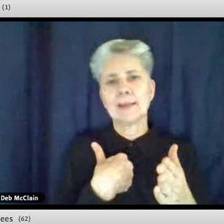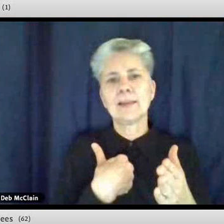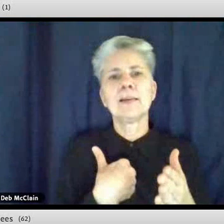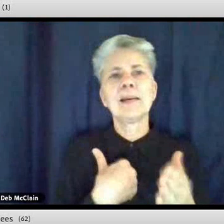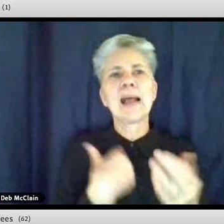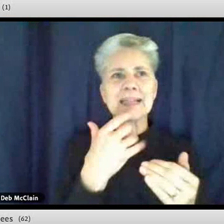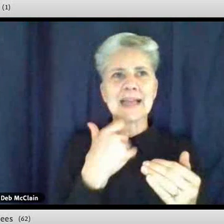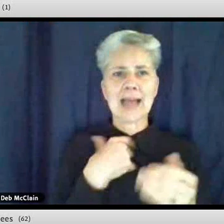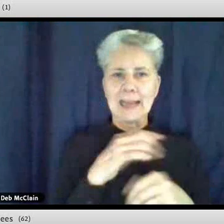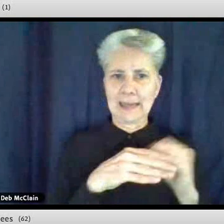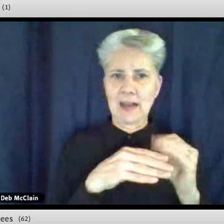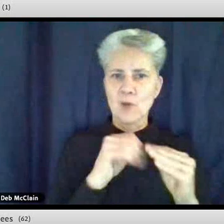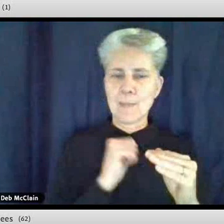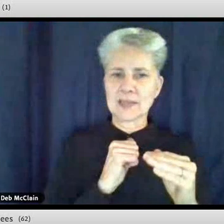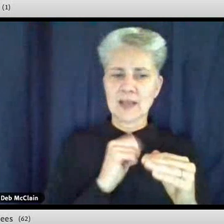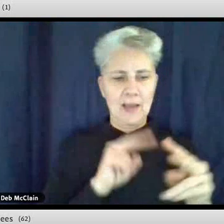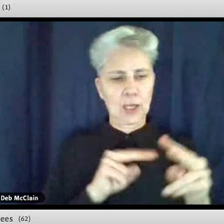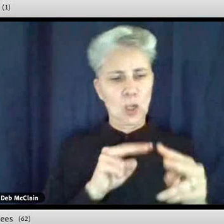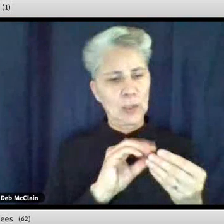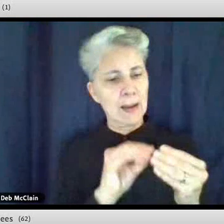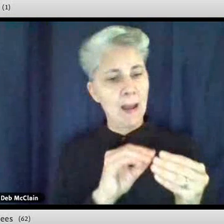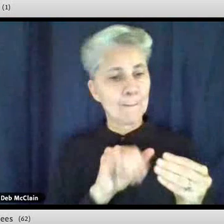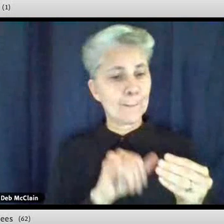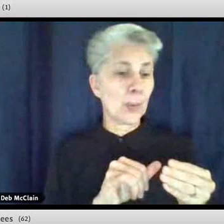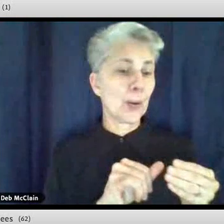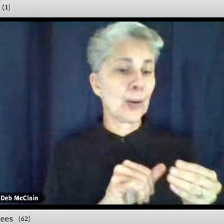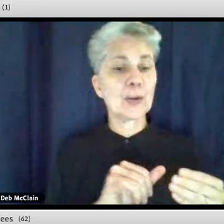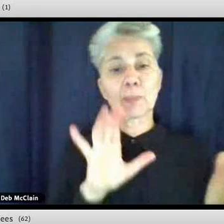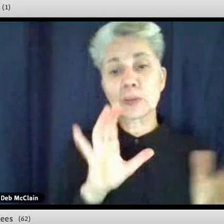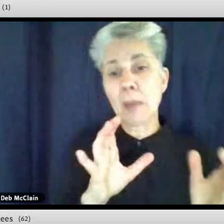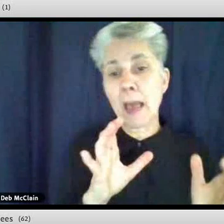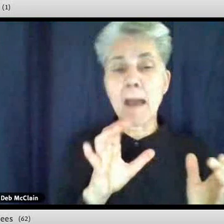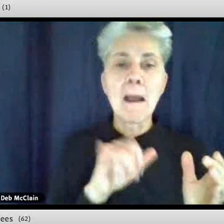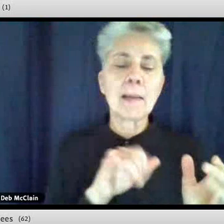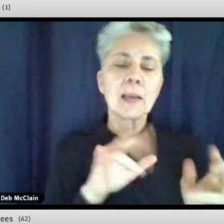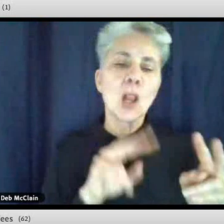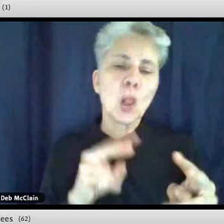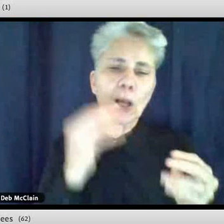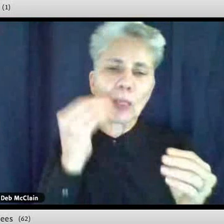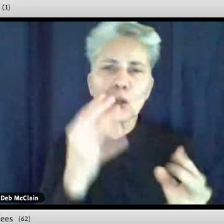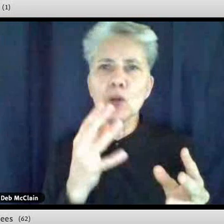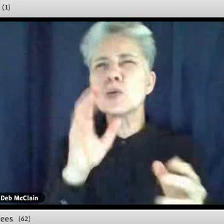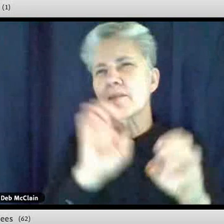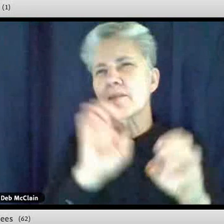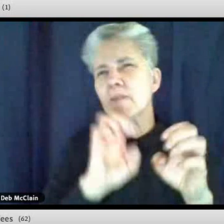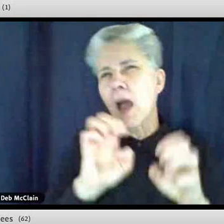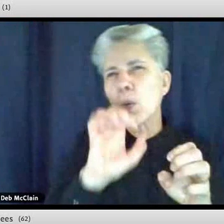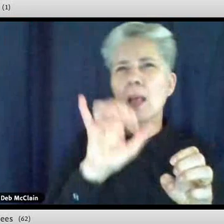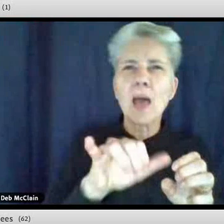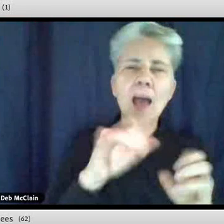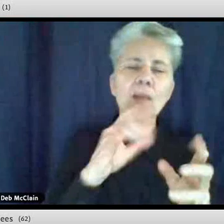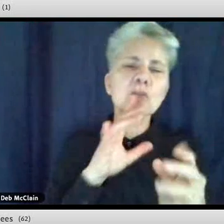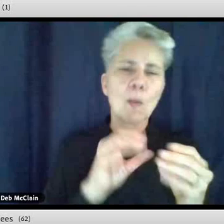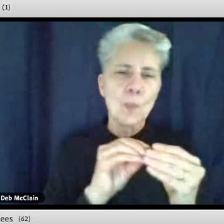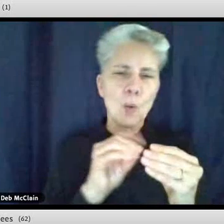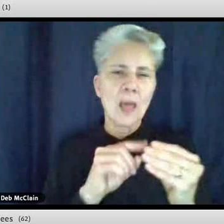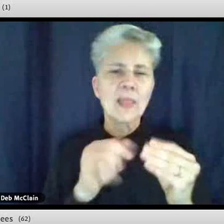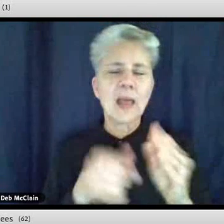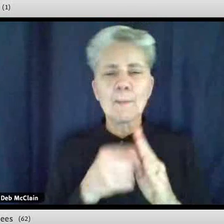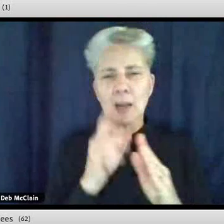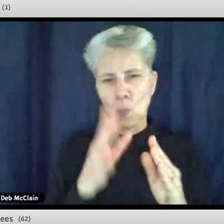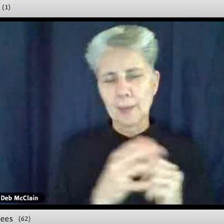said in the beginning, knowing the facts is the best way. That's how I can reassure myself. I can look at the numbers while putting them in perspective. I